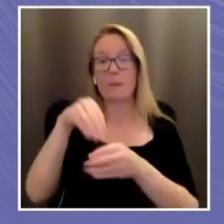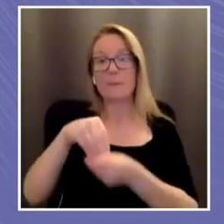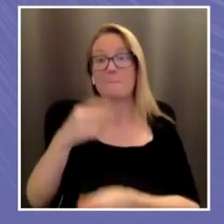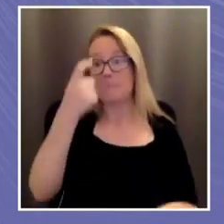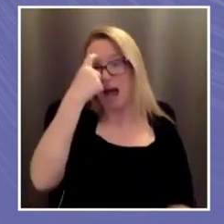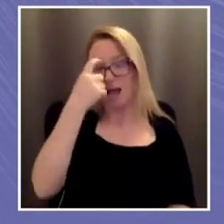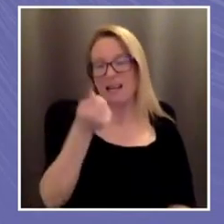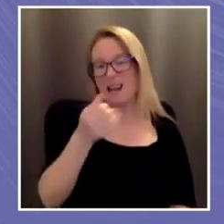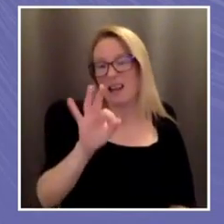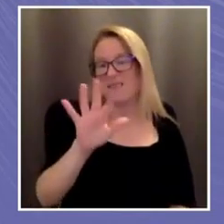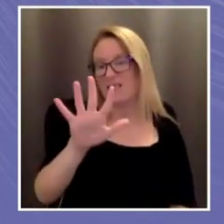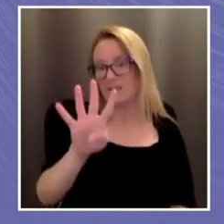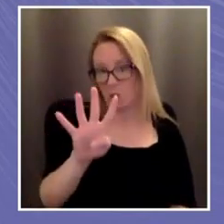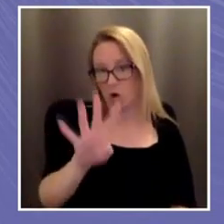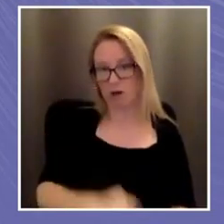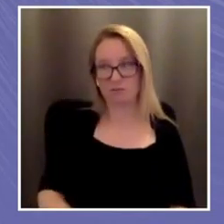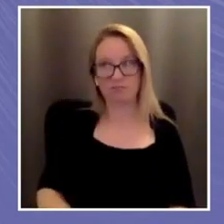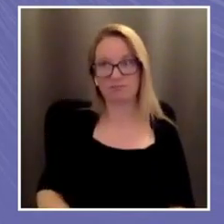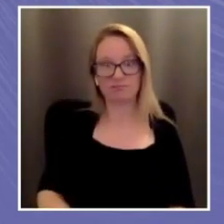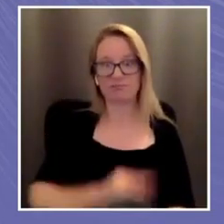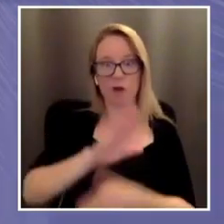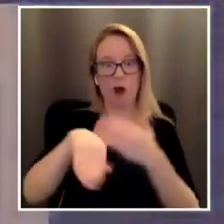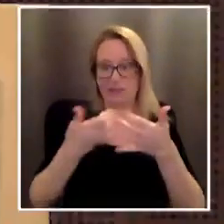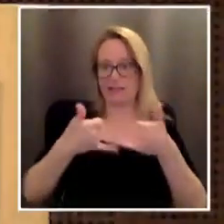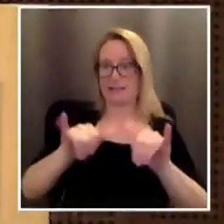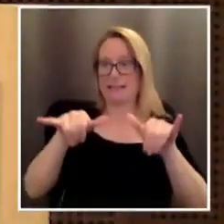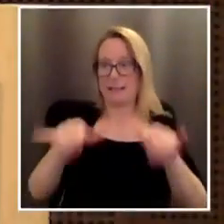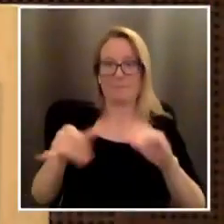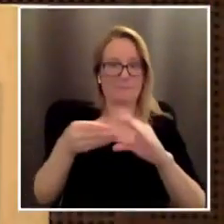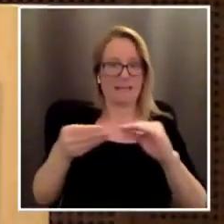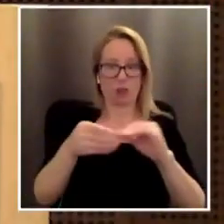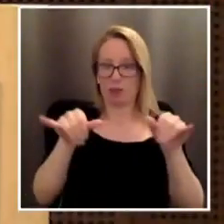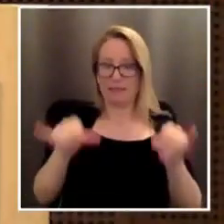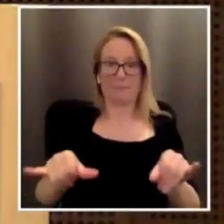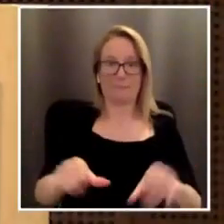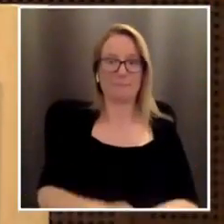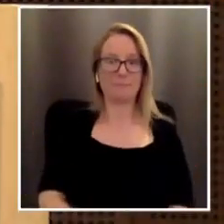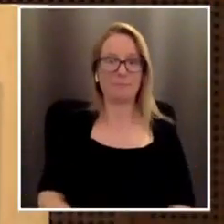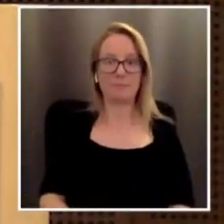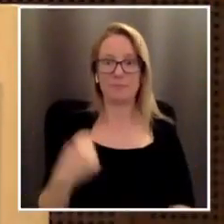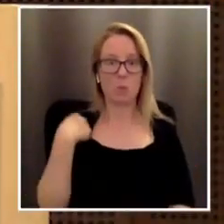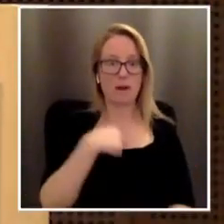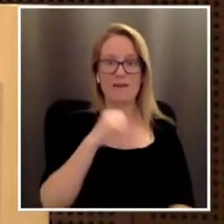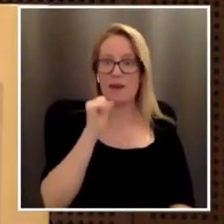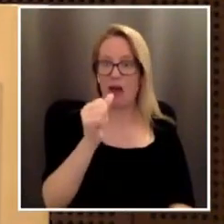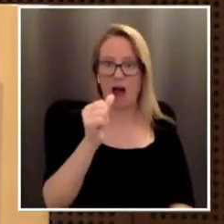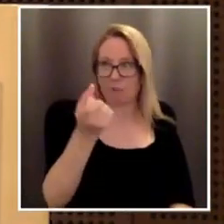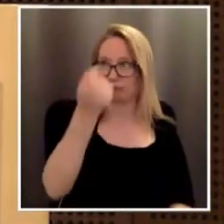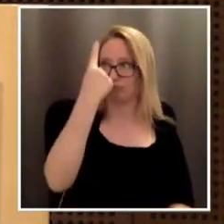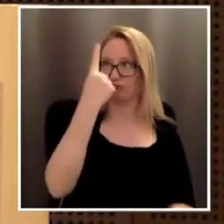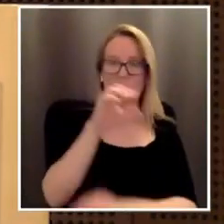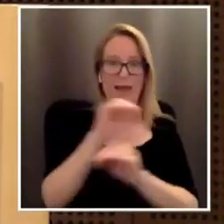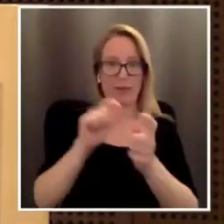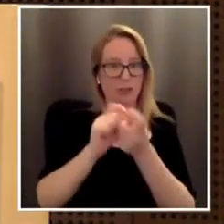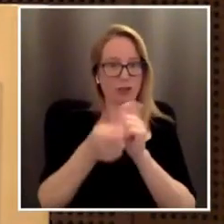54, and it's all still the same message. We haven't gotten it, nothing changes.